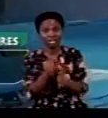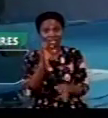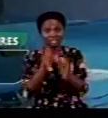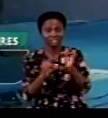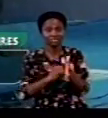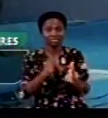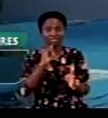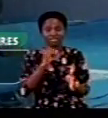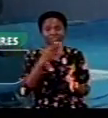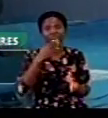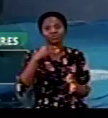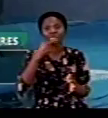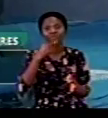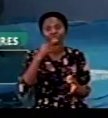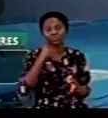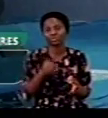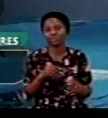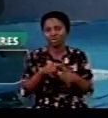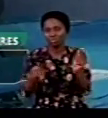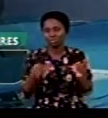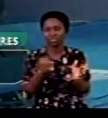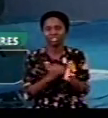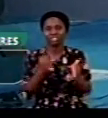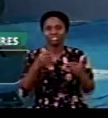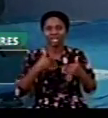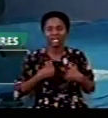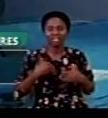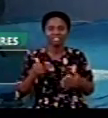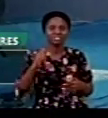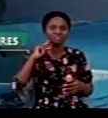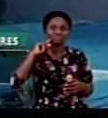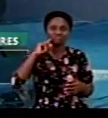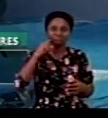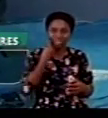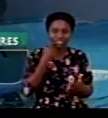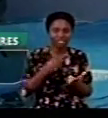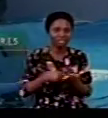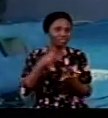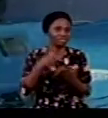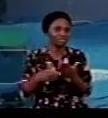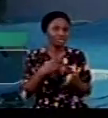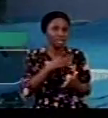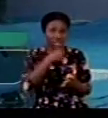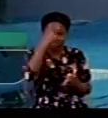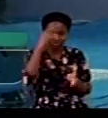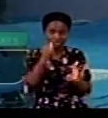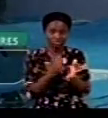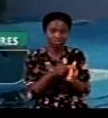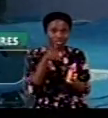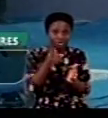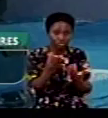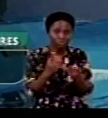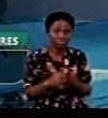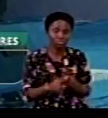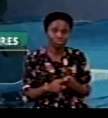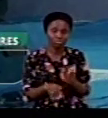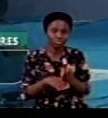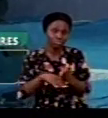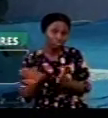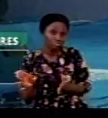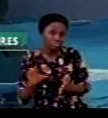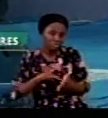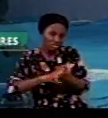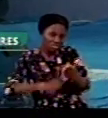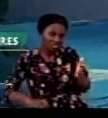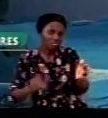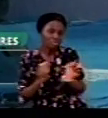that bitter sweetness and bitter sacrilege. Sacrilege is when people blaspheme God, and